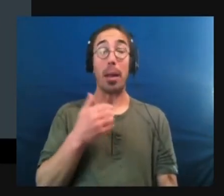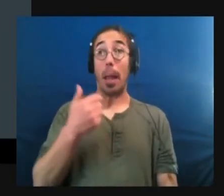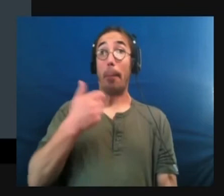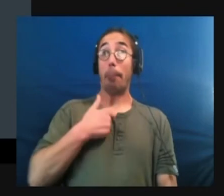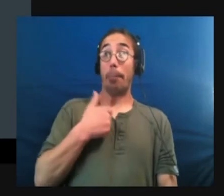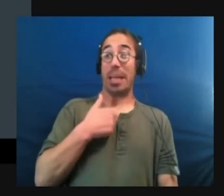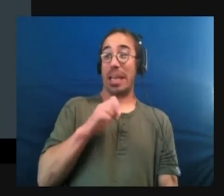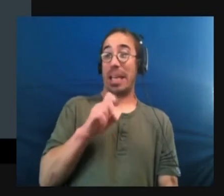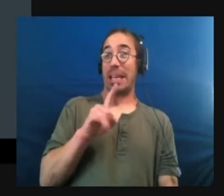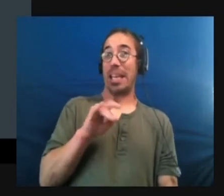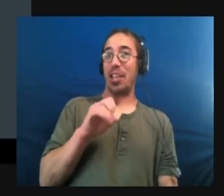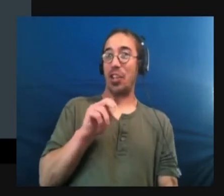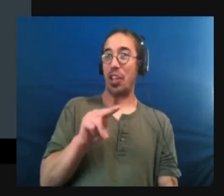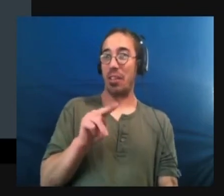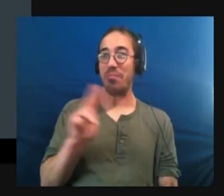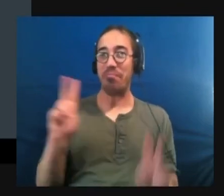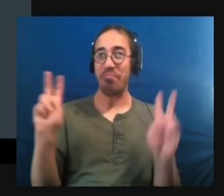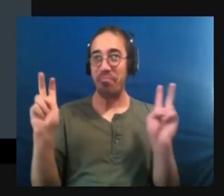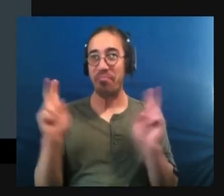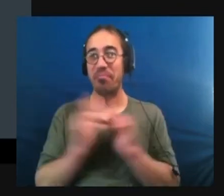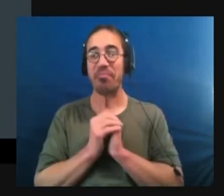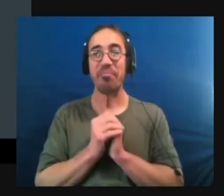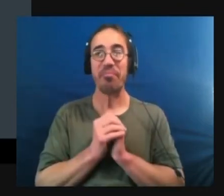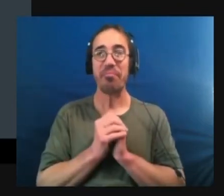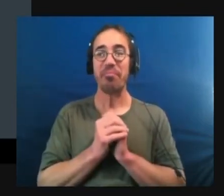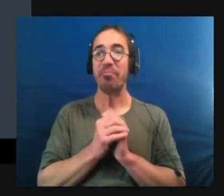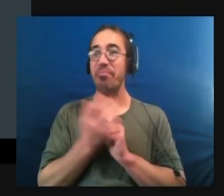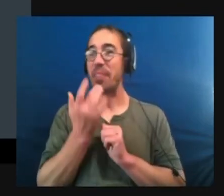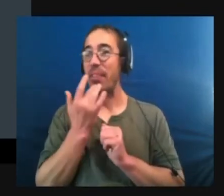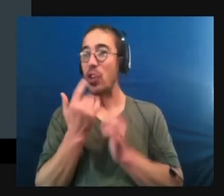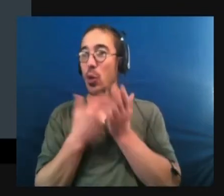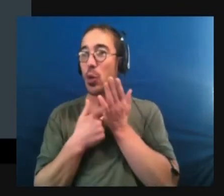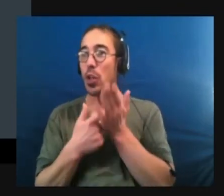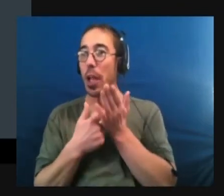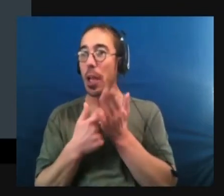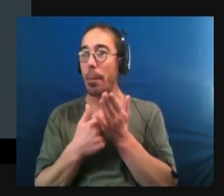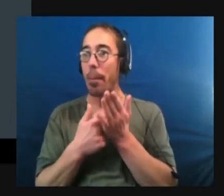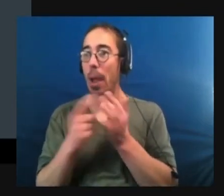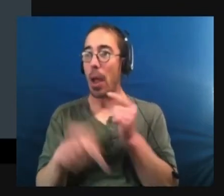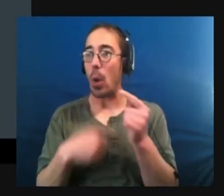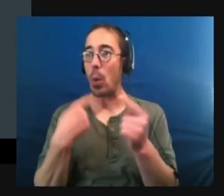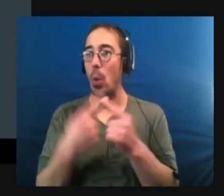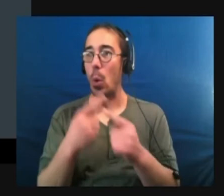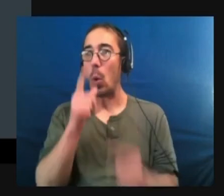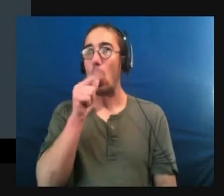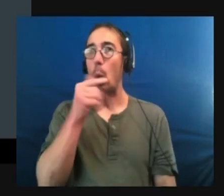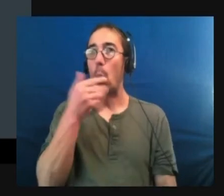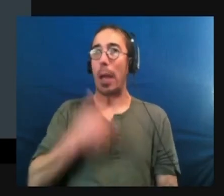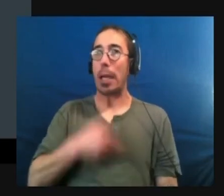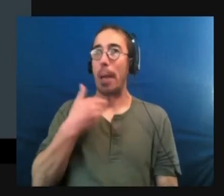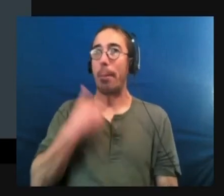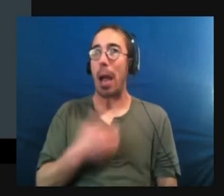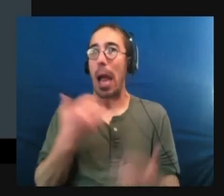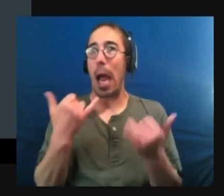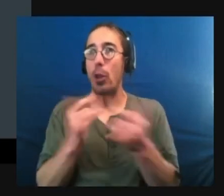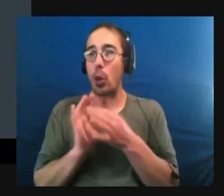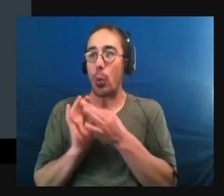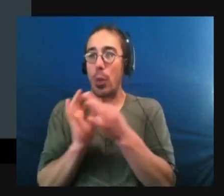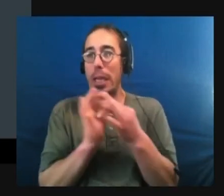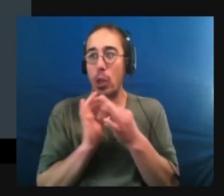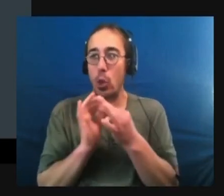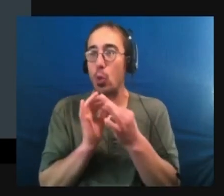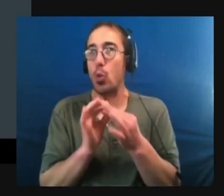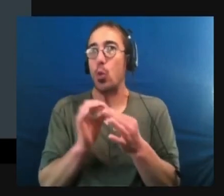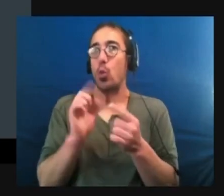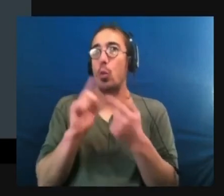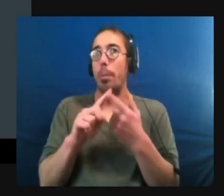2021. So I want to talk a little bit about my identities and how they are currently relating to me now